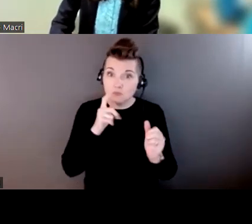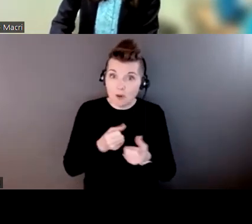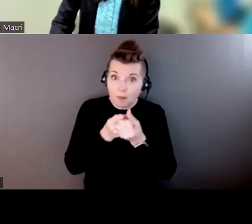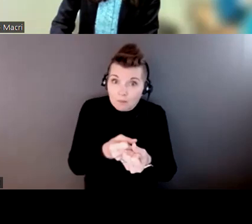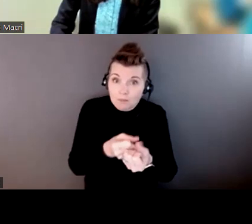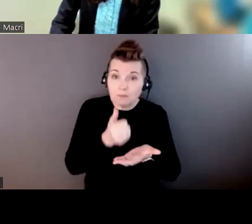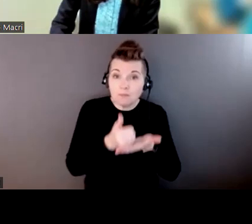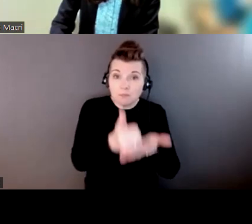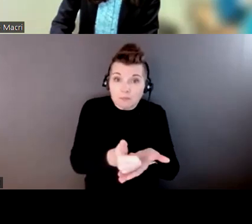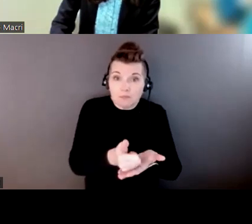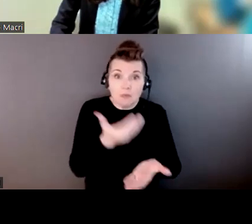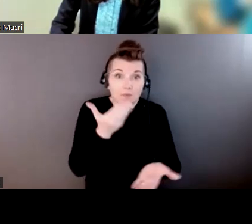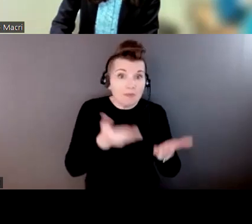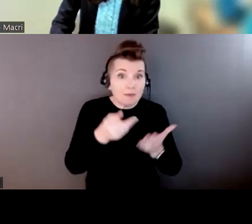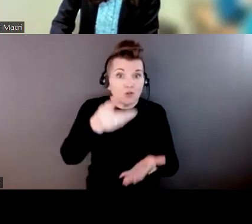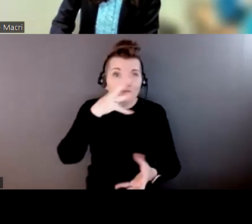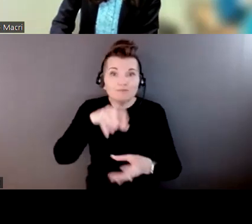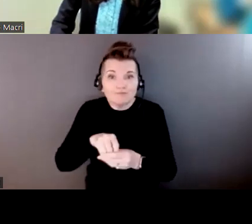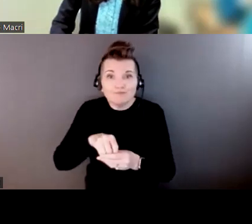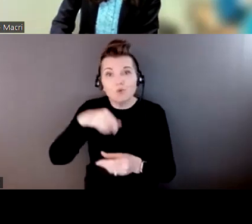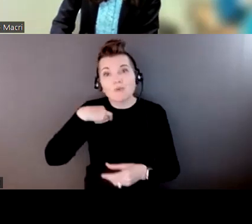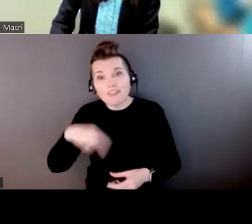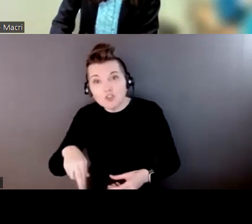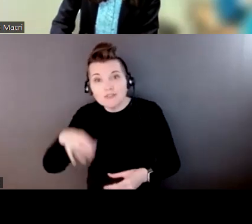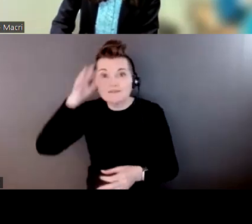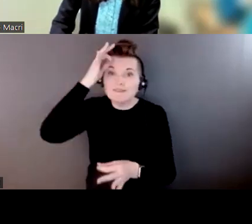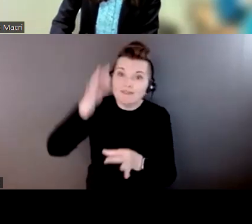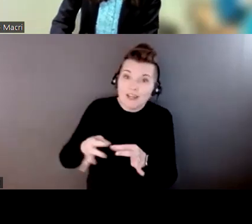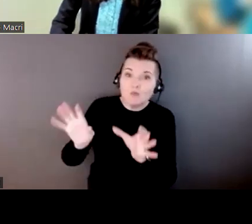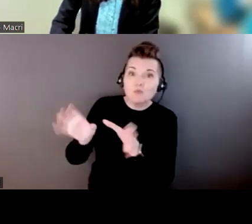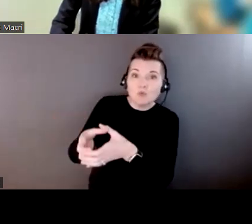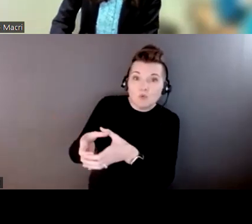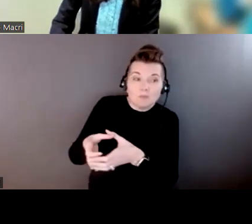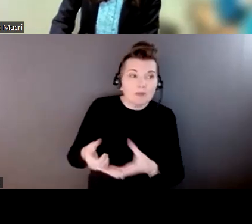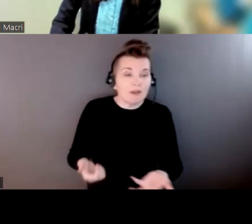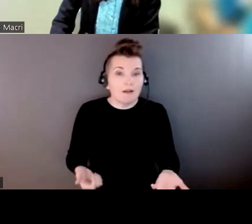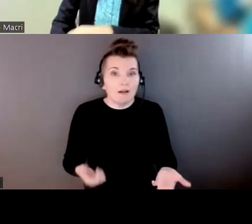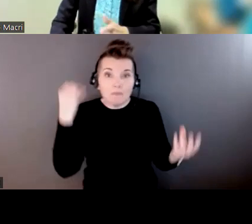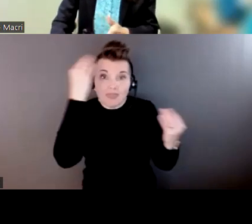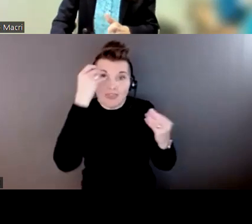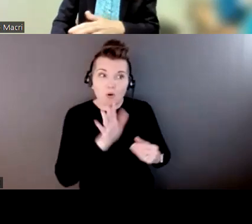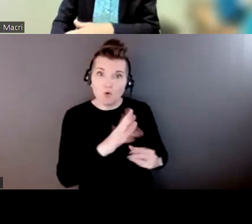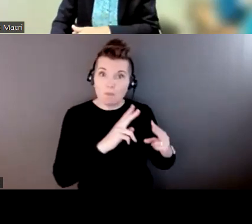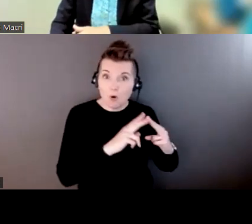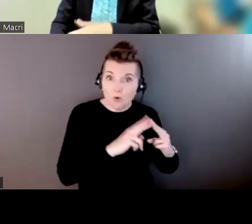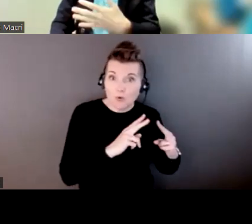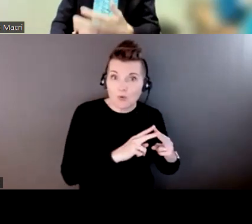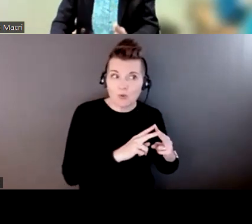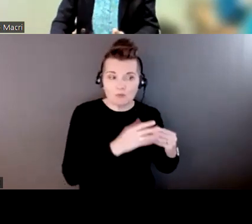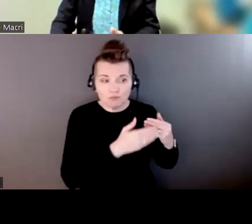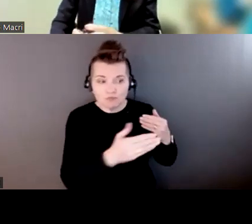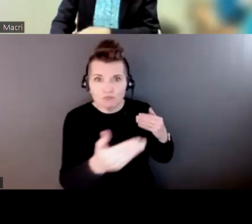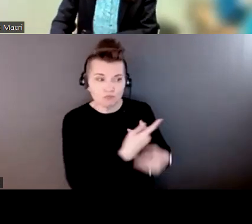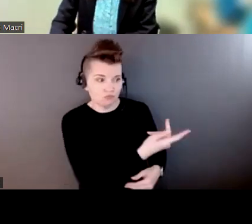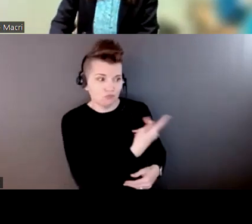religious groups or cultural groups? And thinking about you and your partner, if that's applicable, right? To think now for the future and